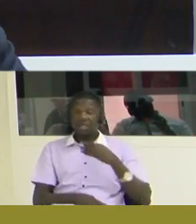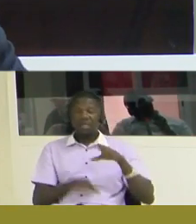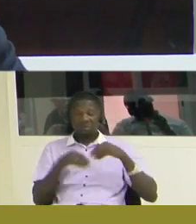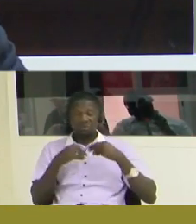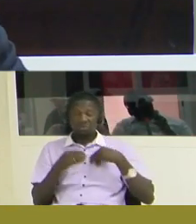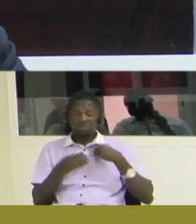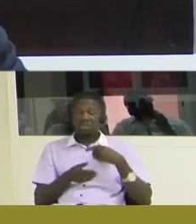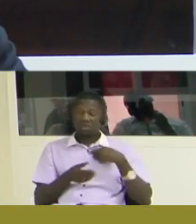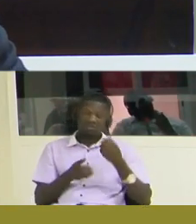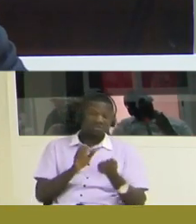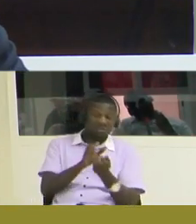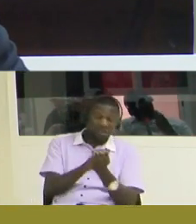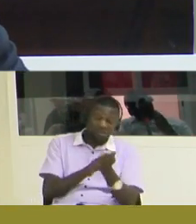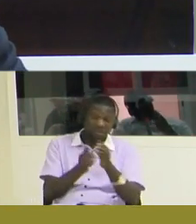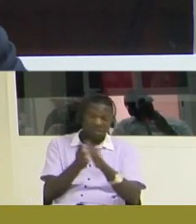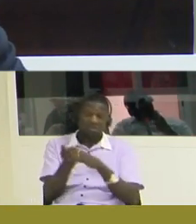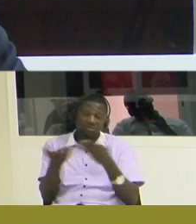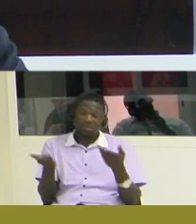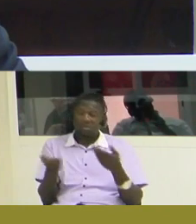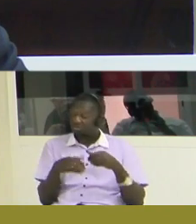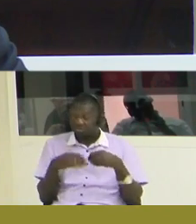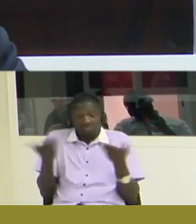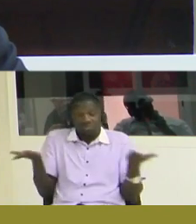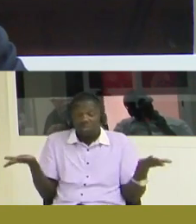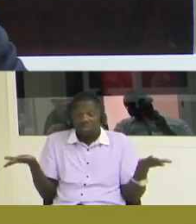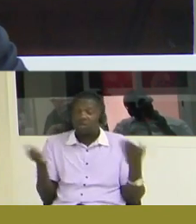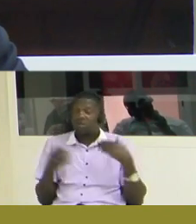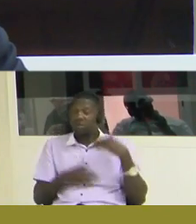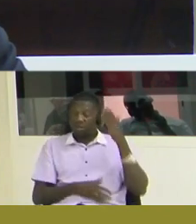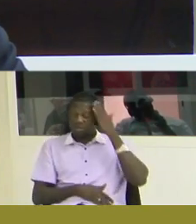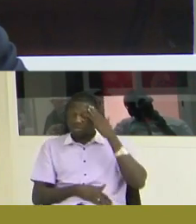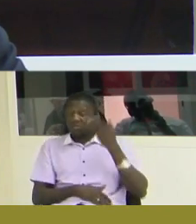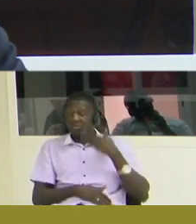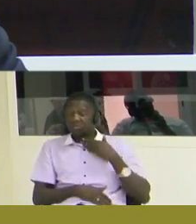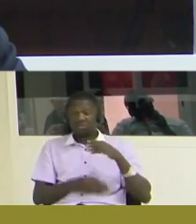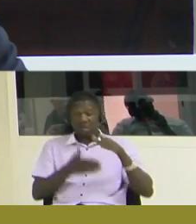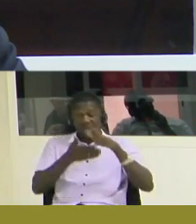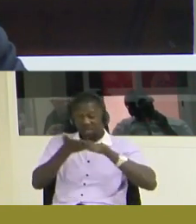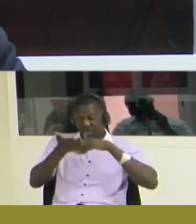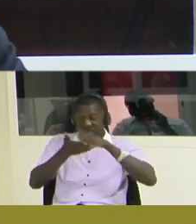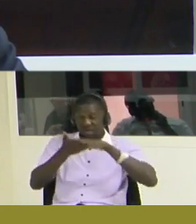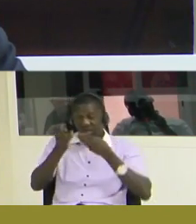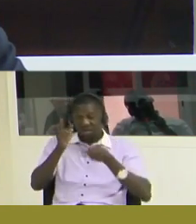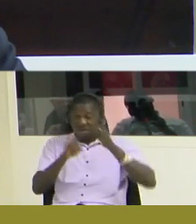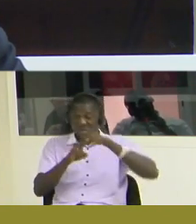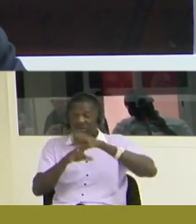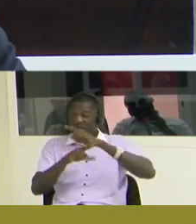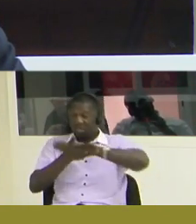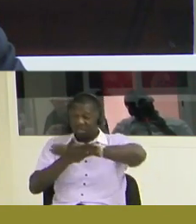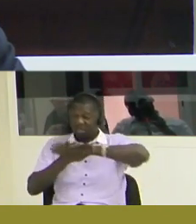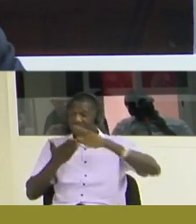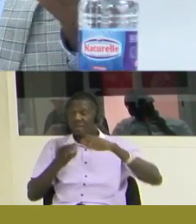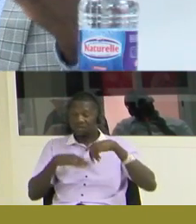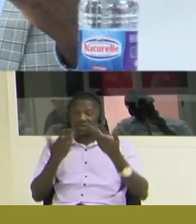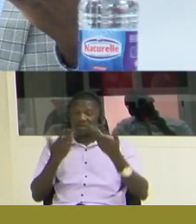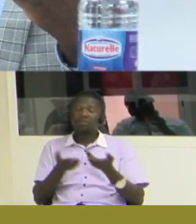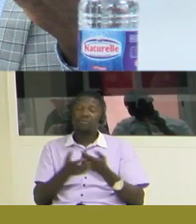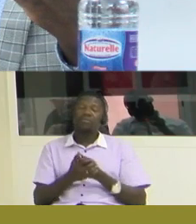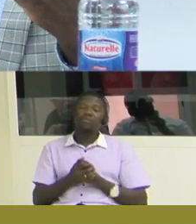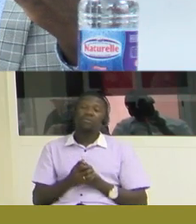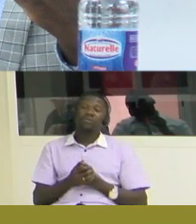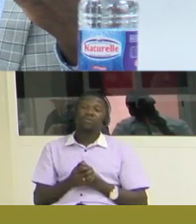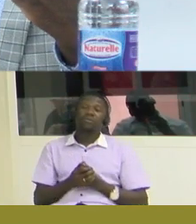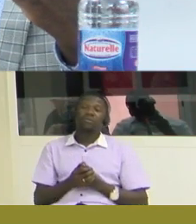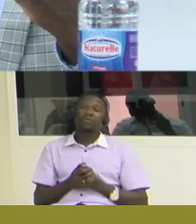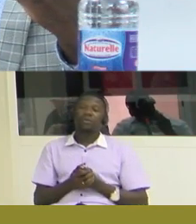compensation at the end of the day then so be it I know my track record is clear as far as that is concerned so my point